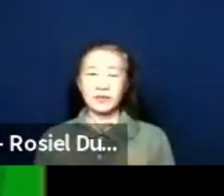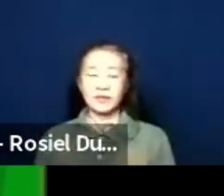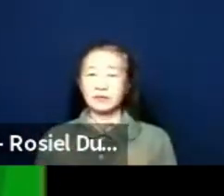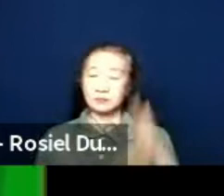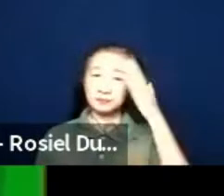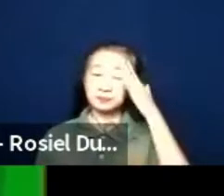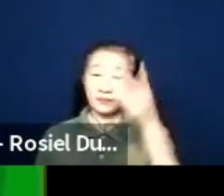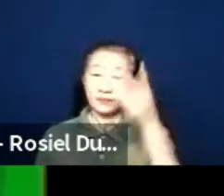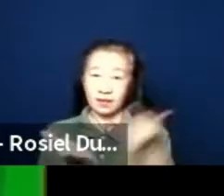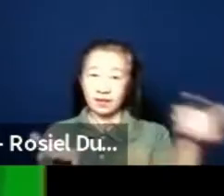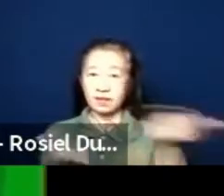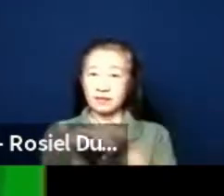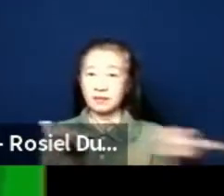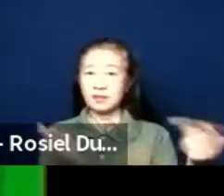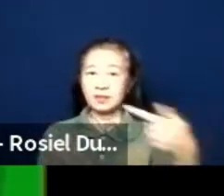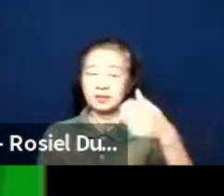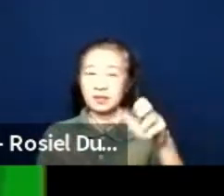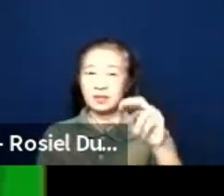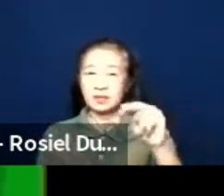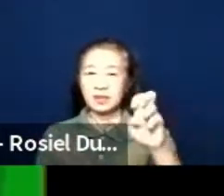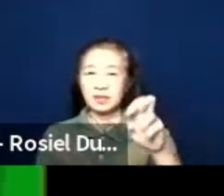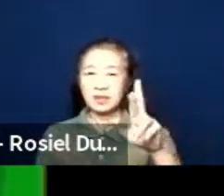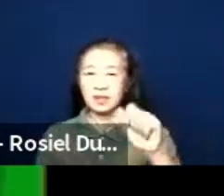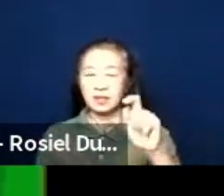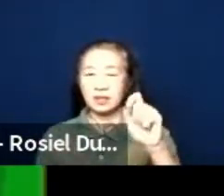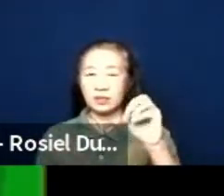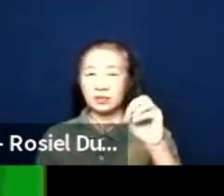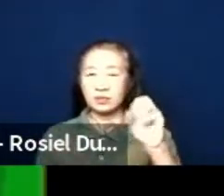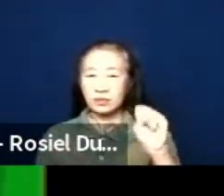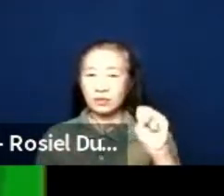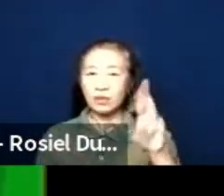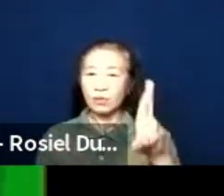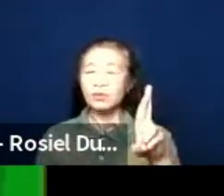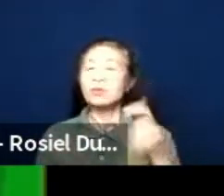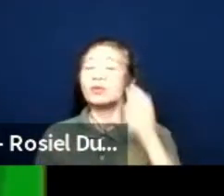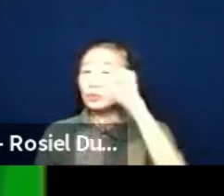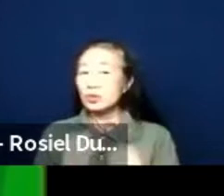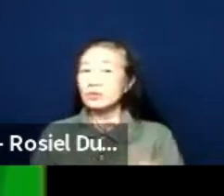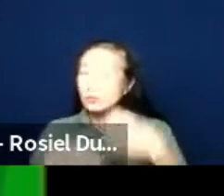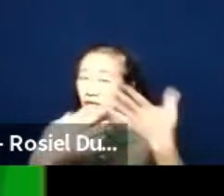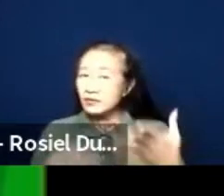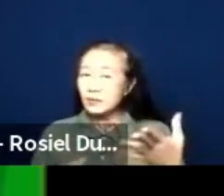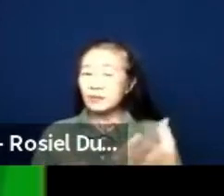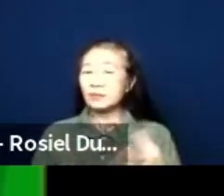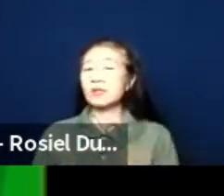consider purchasing a generator or genset, just enough to supply power to your home medical